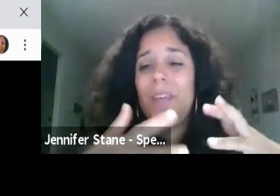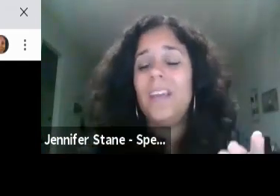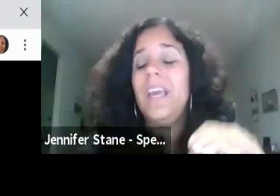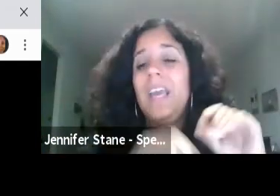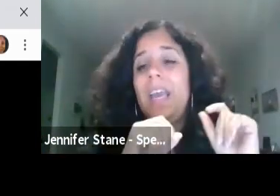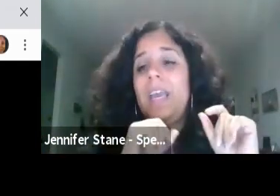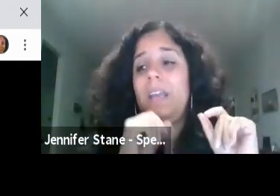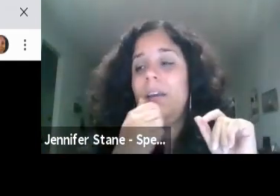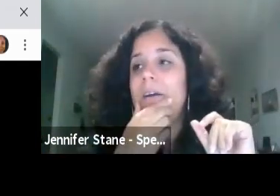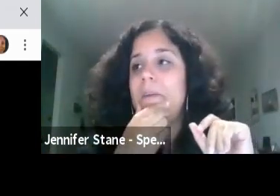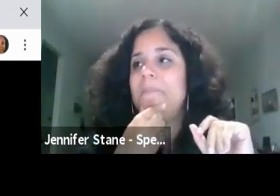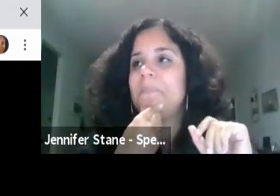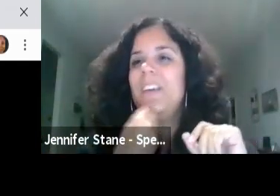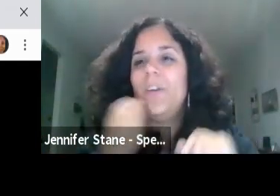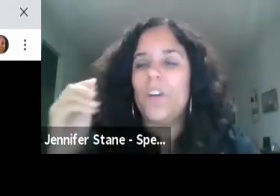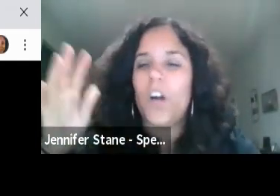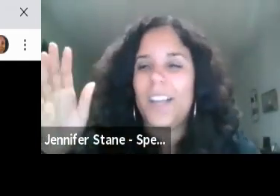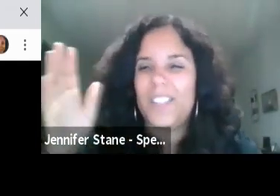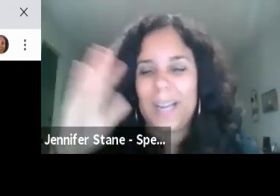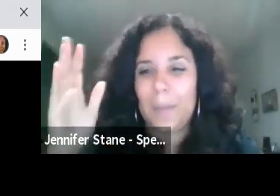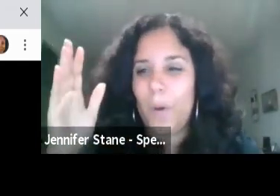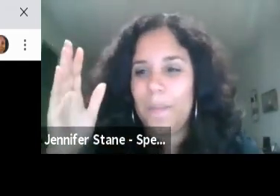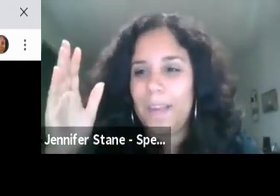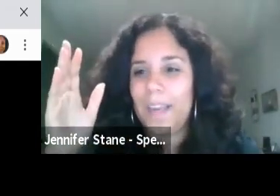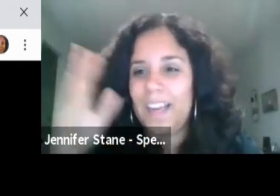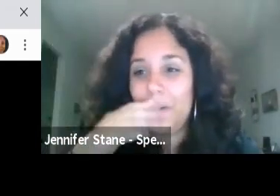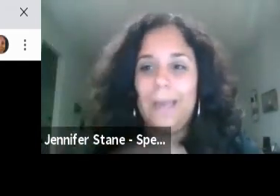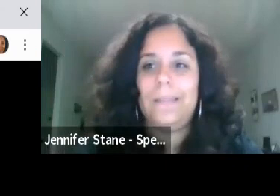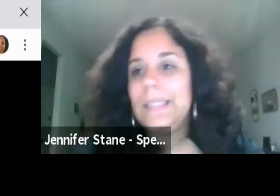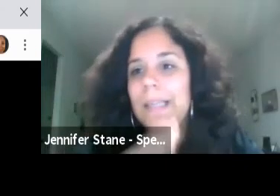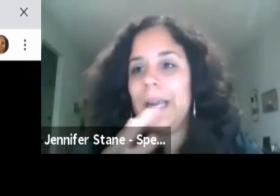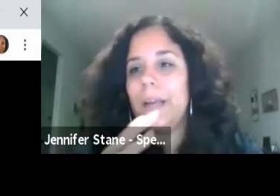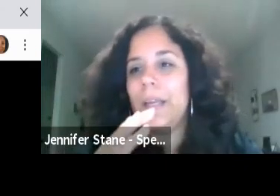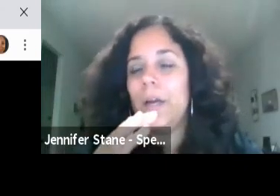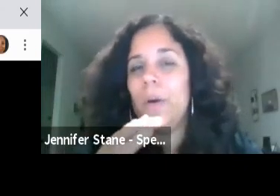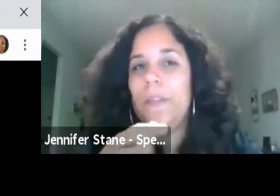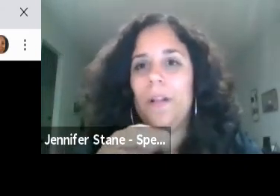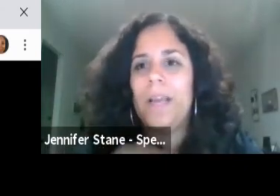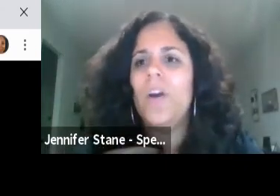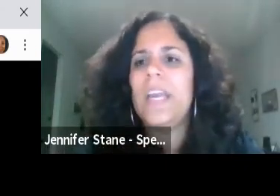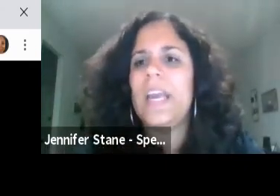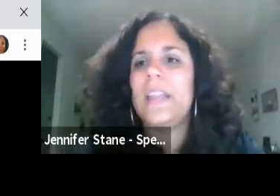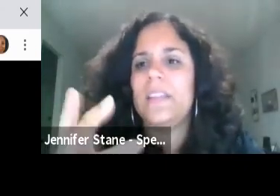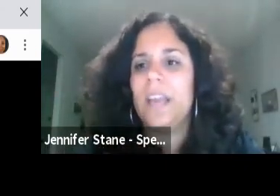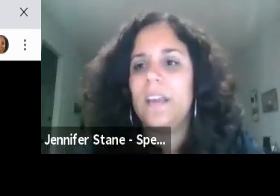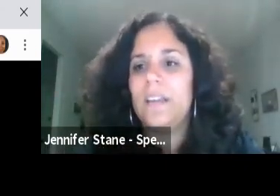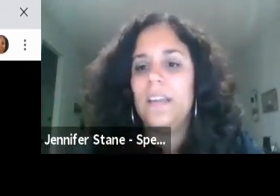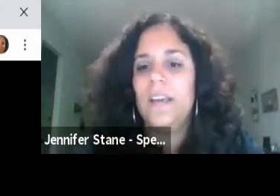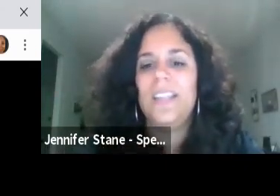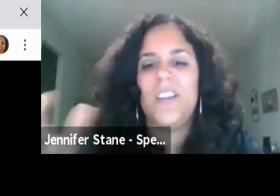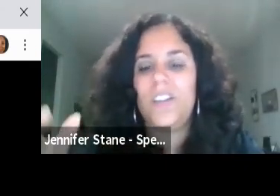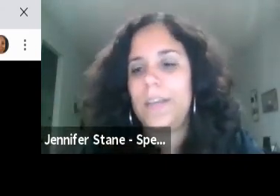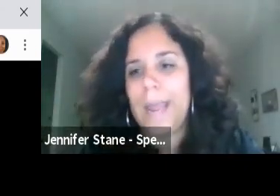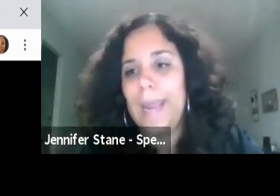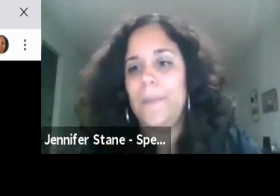about something. And you ever gone to like an appointment and you're like sitting there, you know, and then they're like, oh yeah, get this thing.